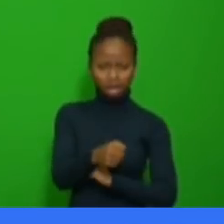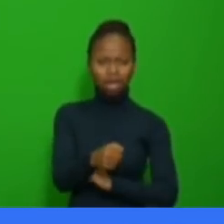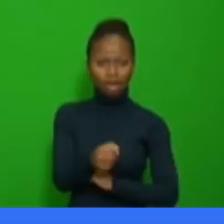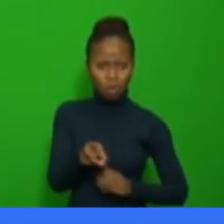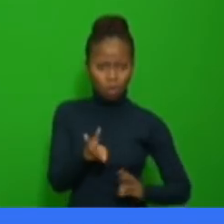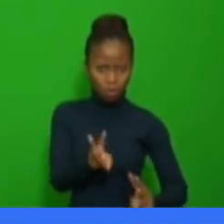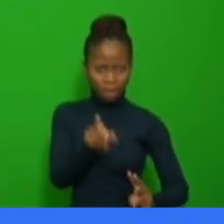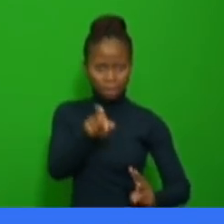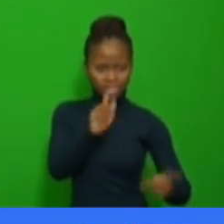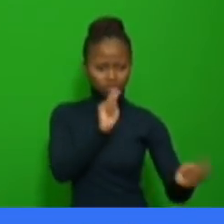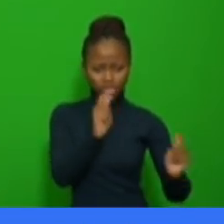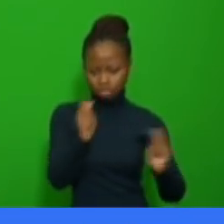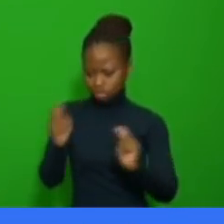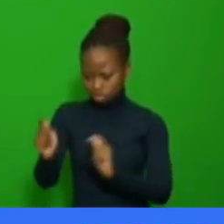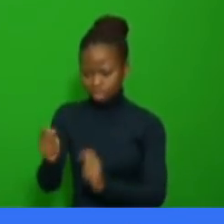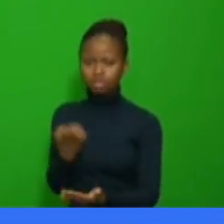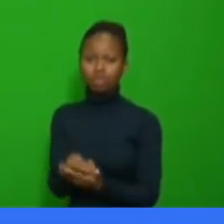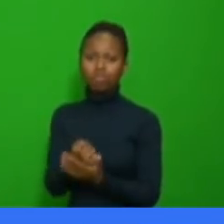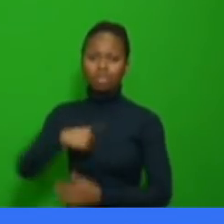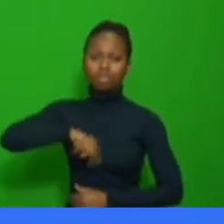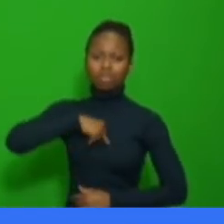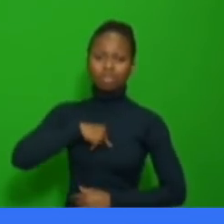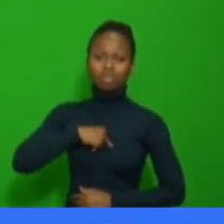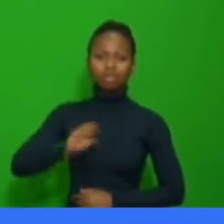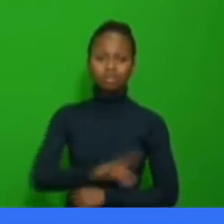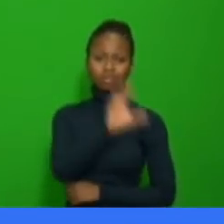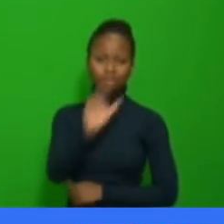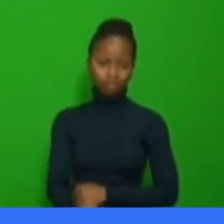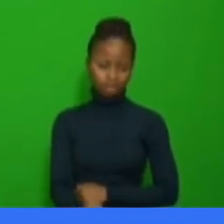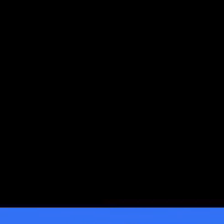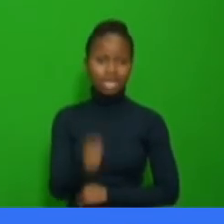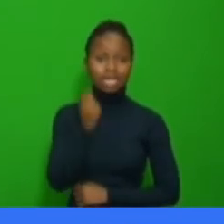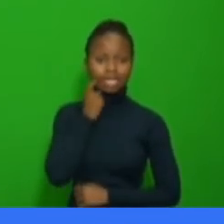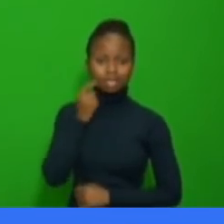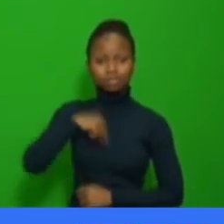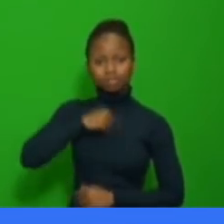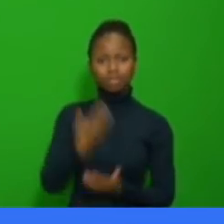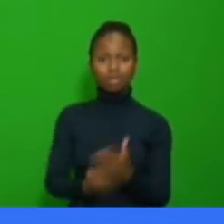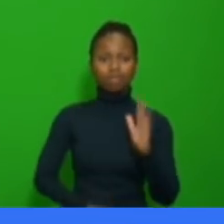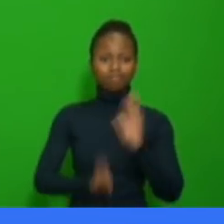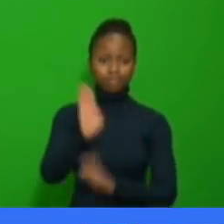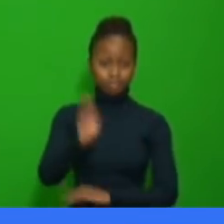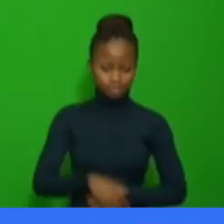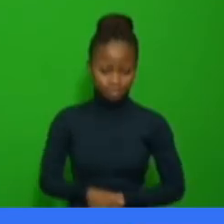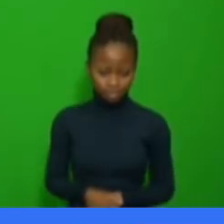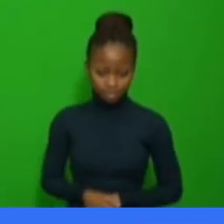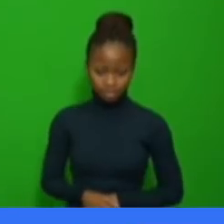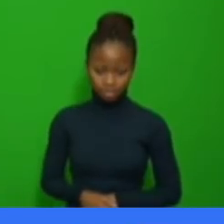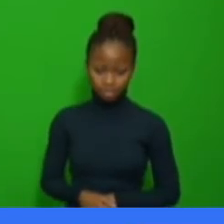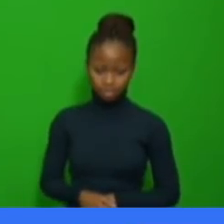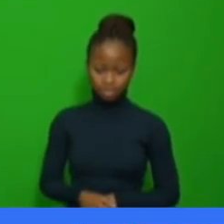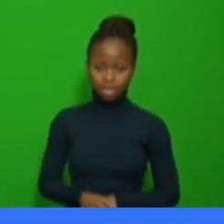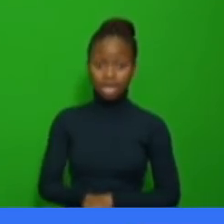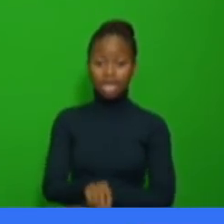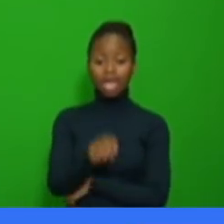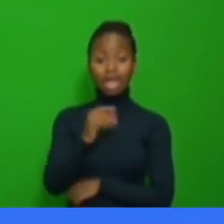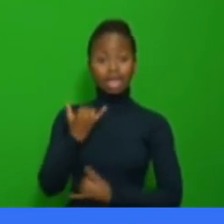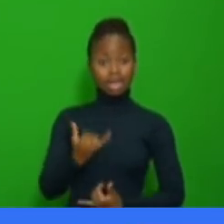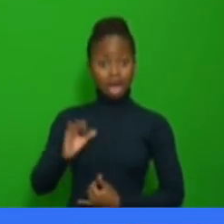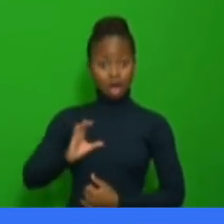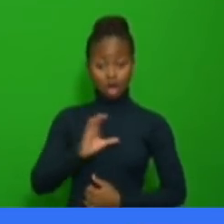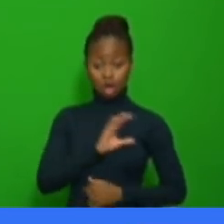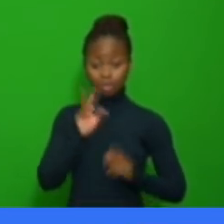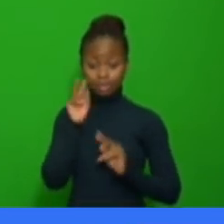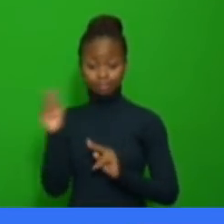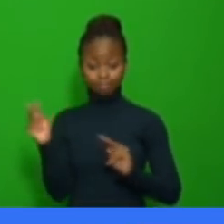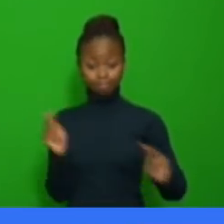potential growth and lower the cost structure of the economy. The MPC